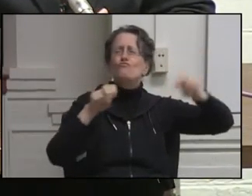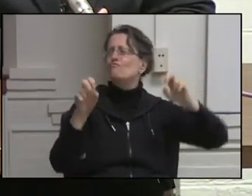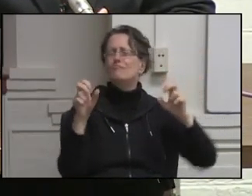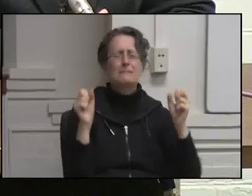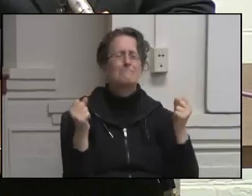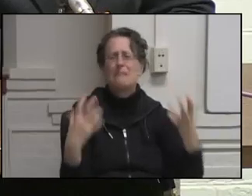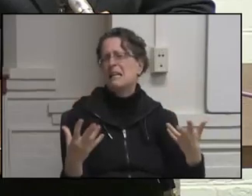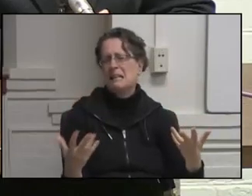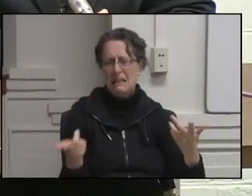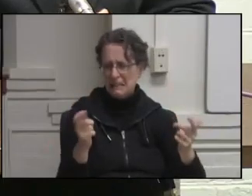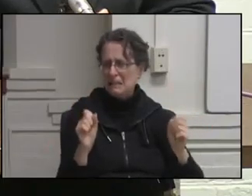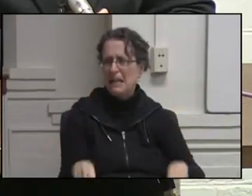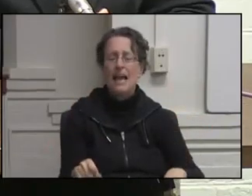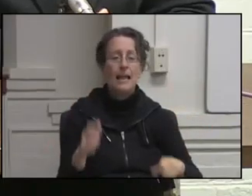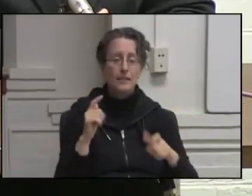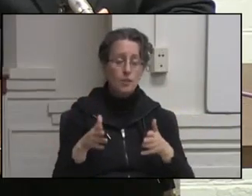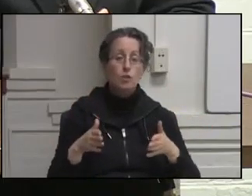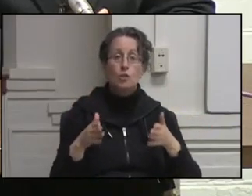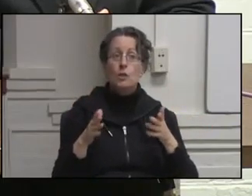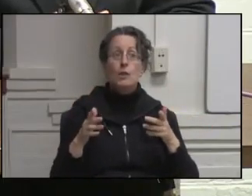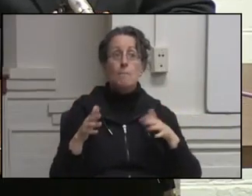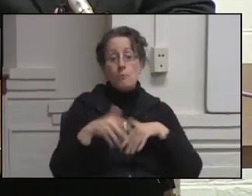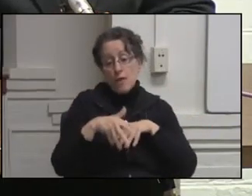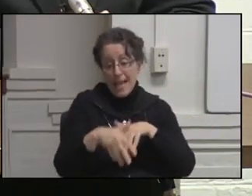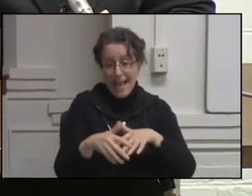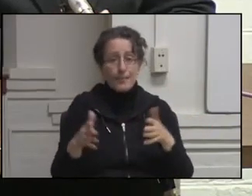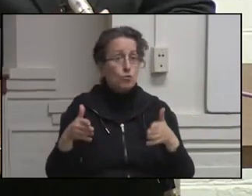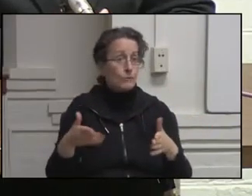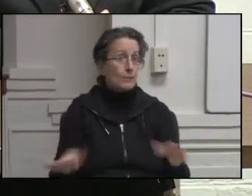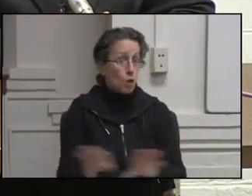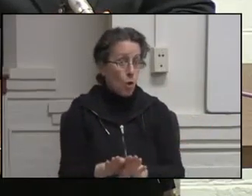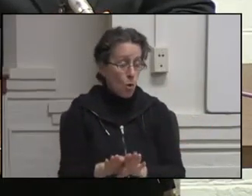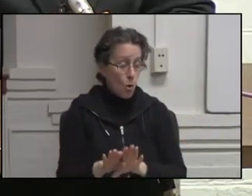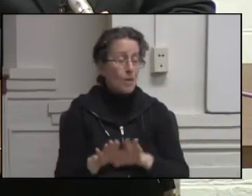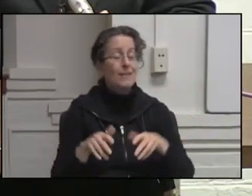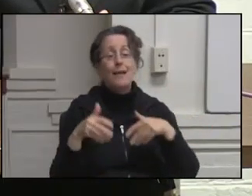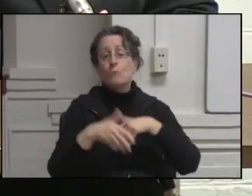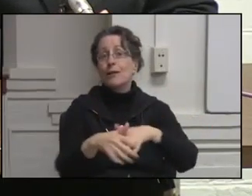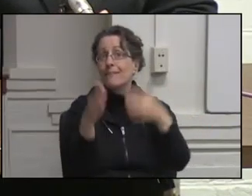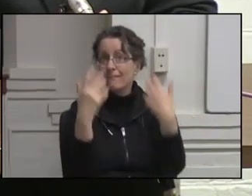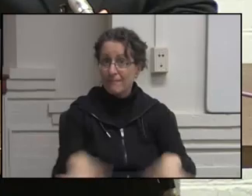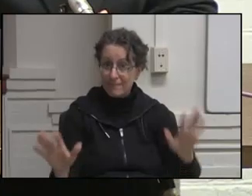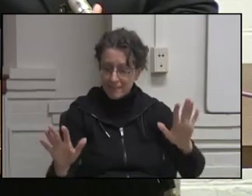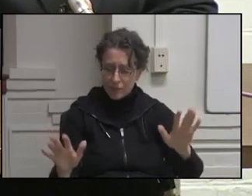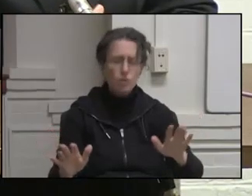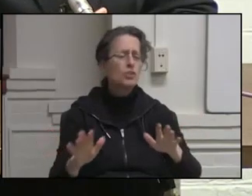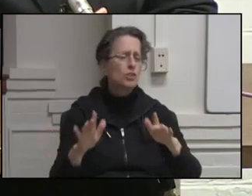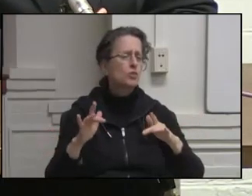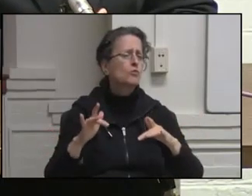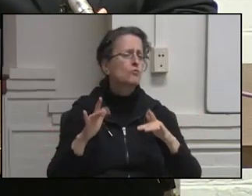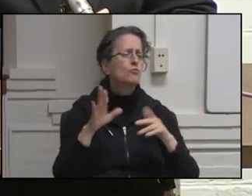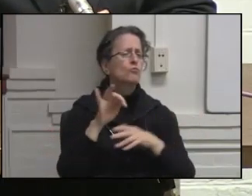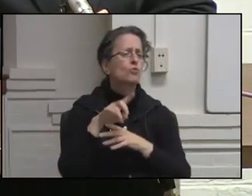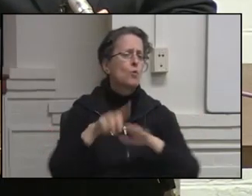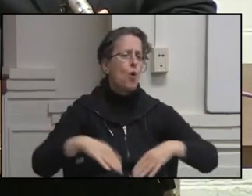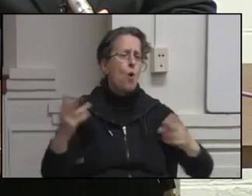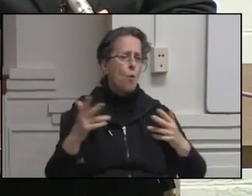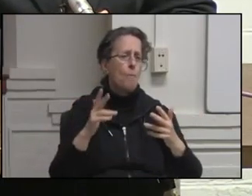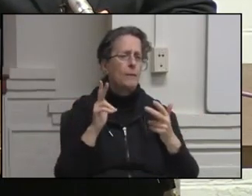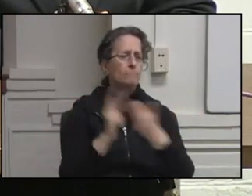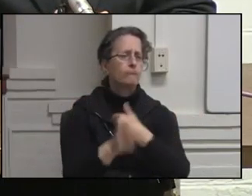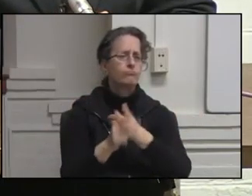and then the streets will be closed until everybody's cleared, and then they'll reopen with the traffic going. We have really beefed up